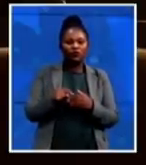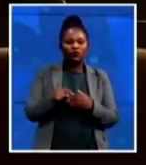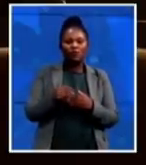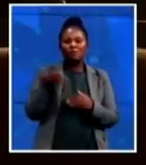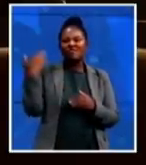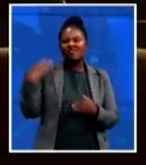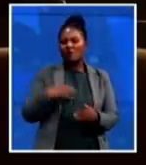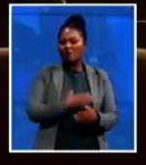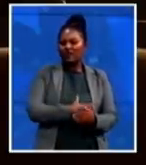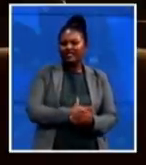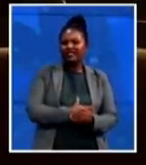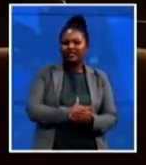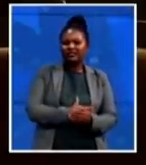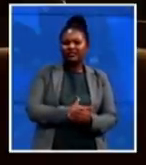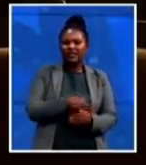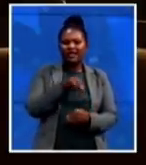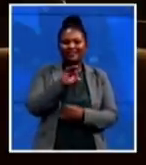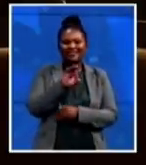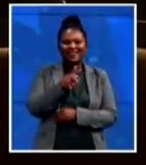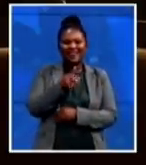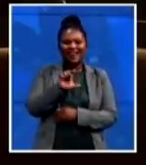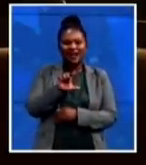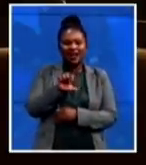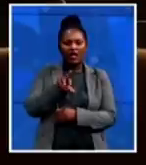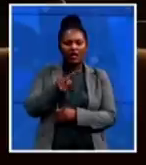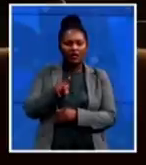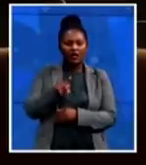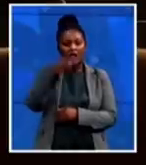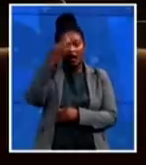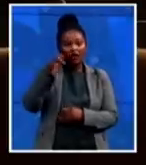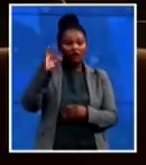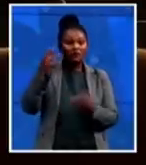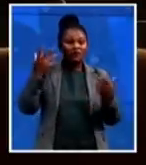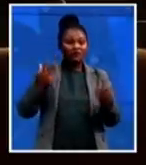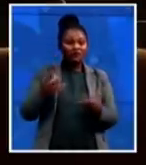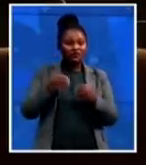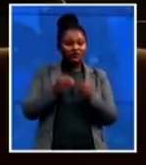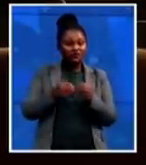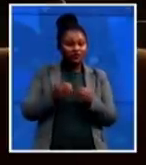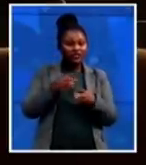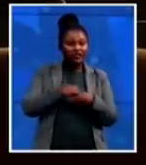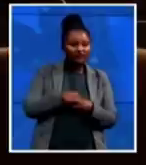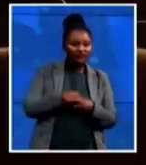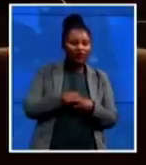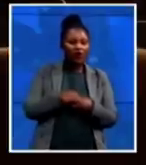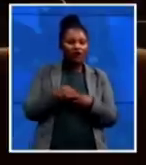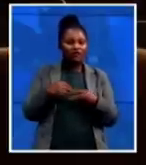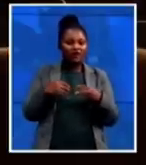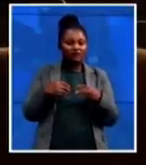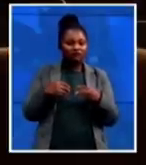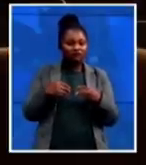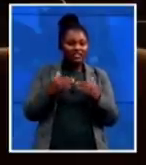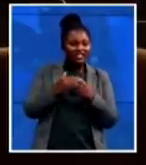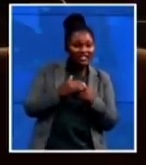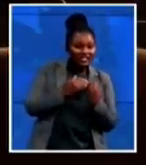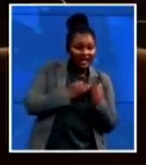de Klerk. Has government implemented any additional security measures on the day for the memorial service?